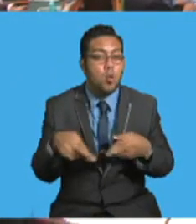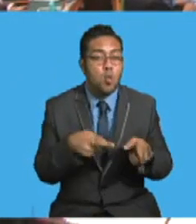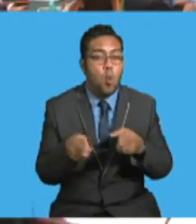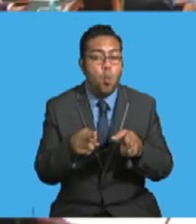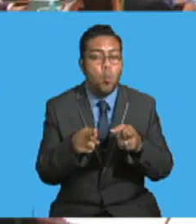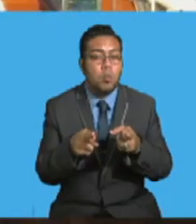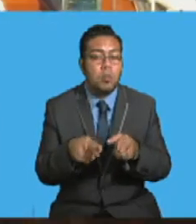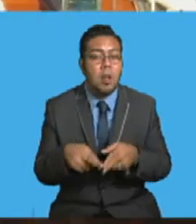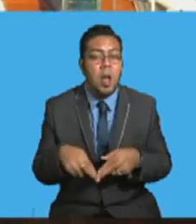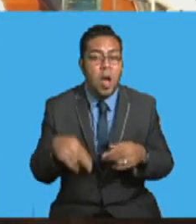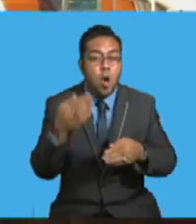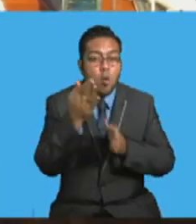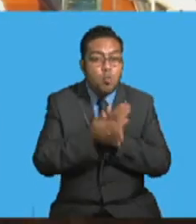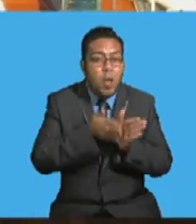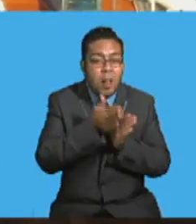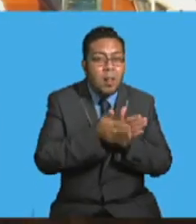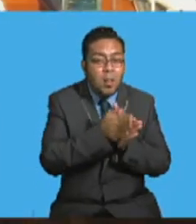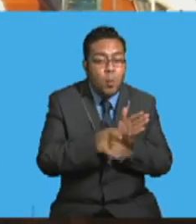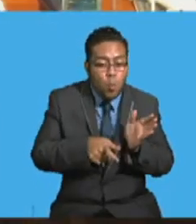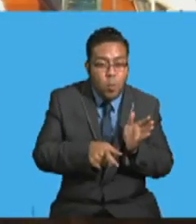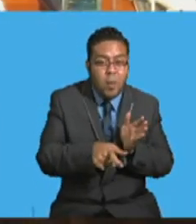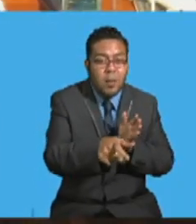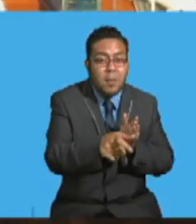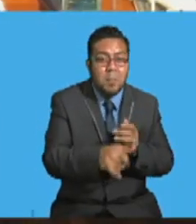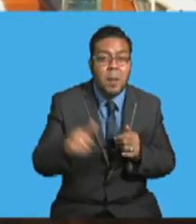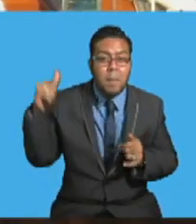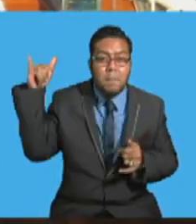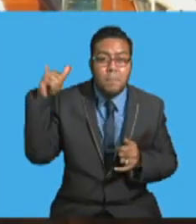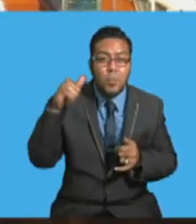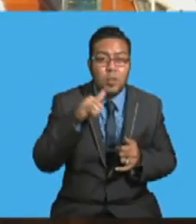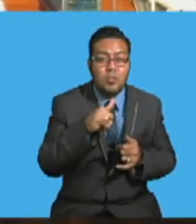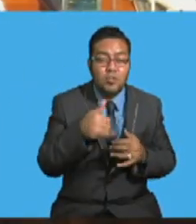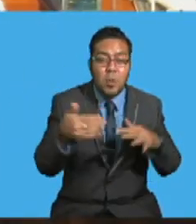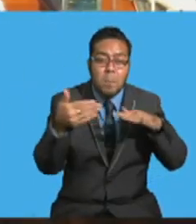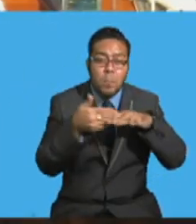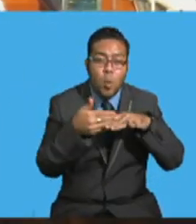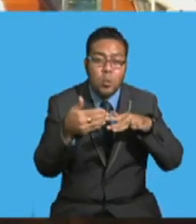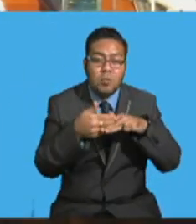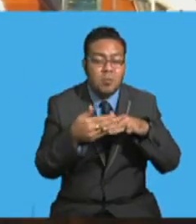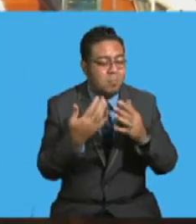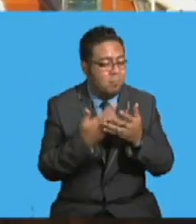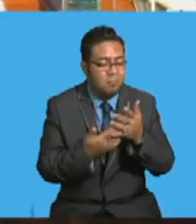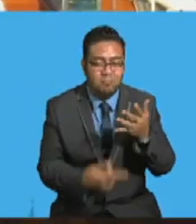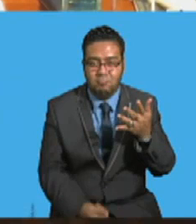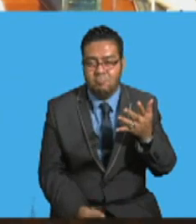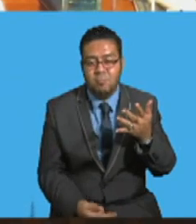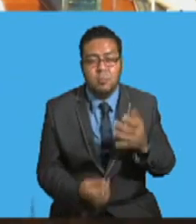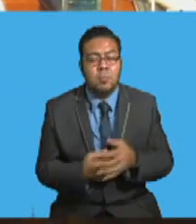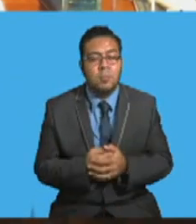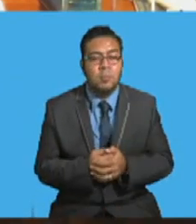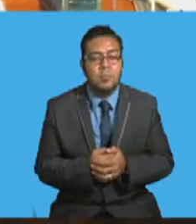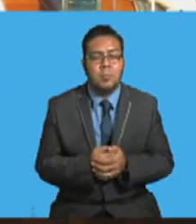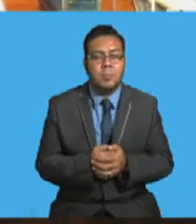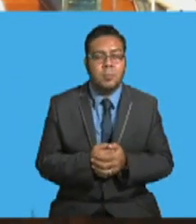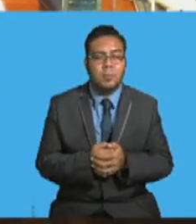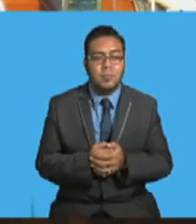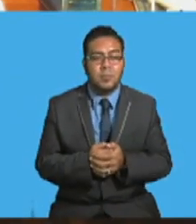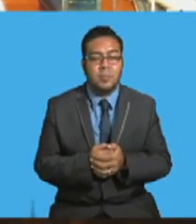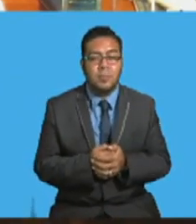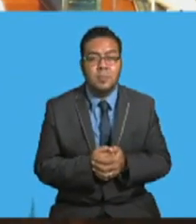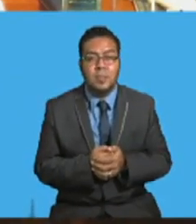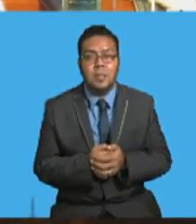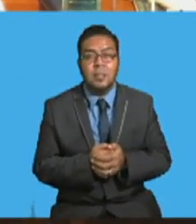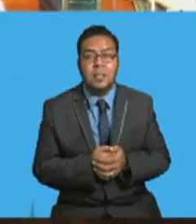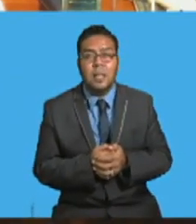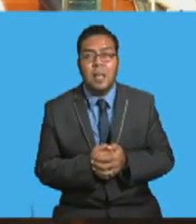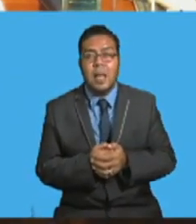railway, bridges, civil aviation, ports, etc. And number 3, enhance trade